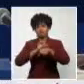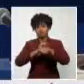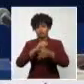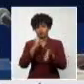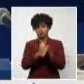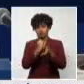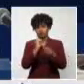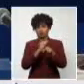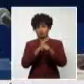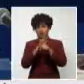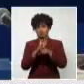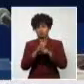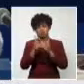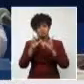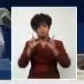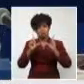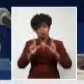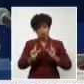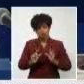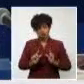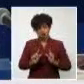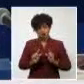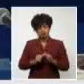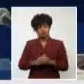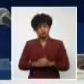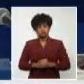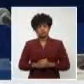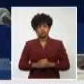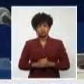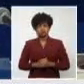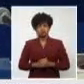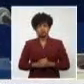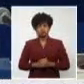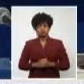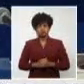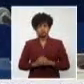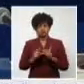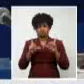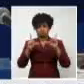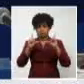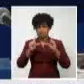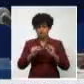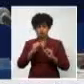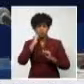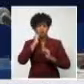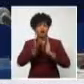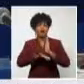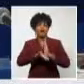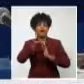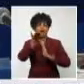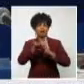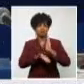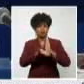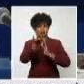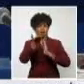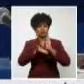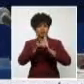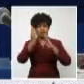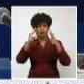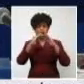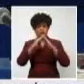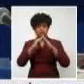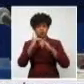we have been several days with a number of confirmed cases much lower than the number of